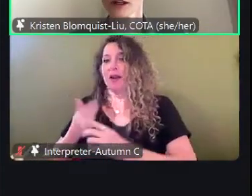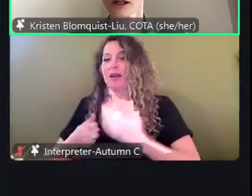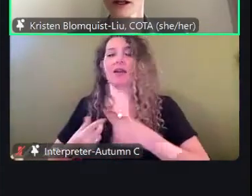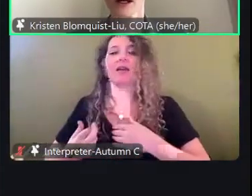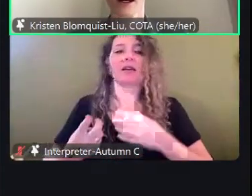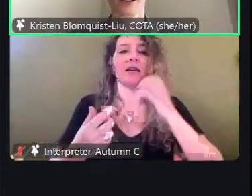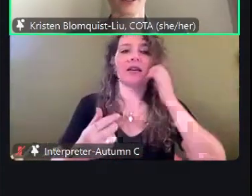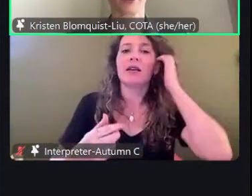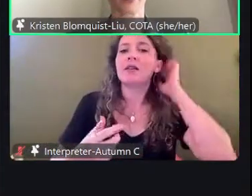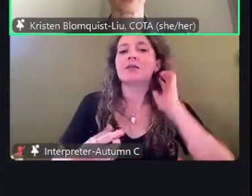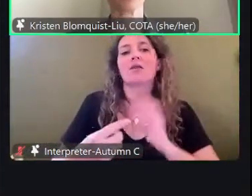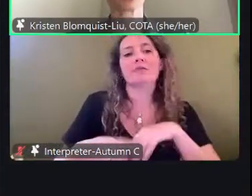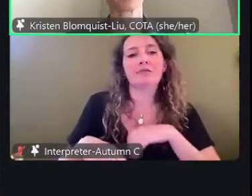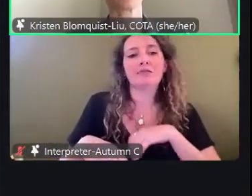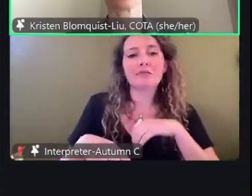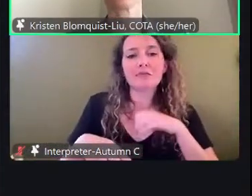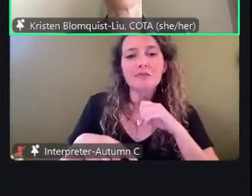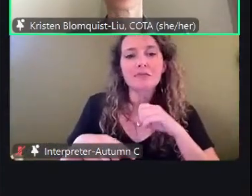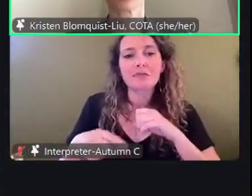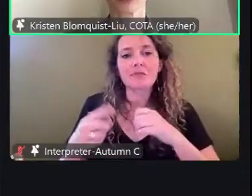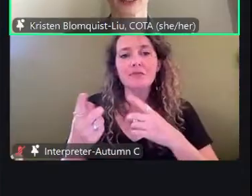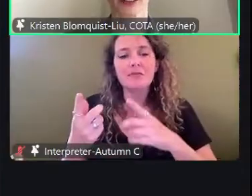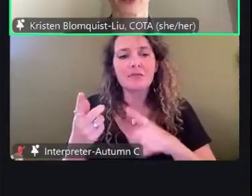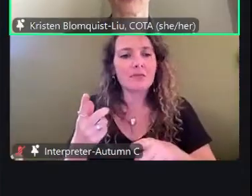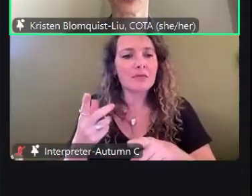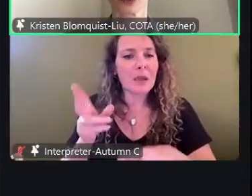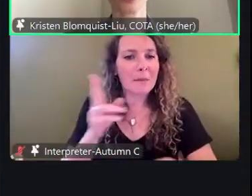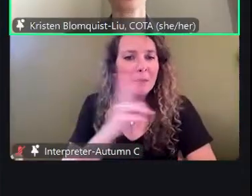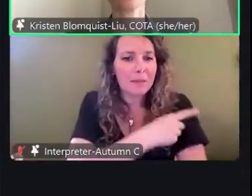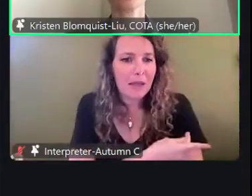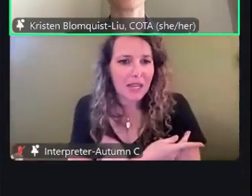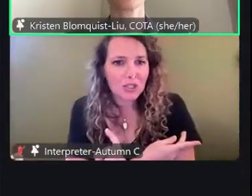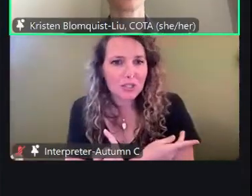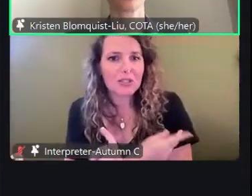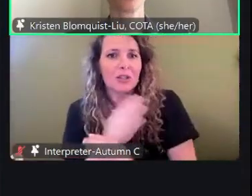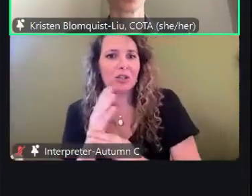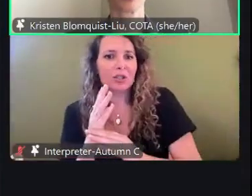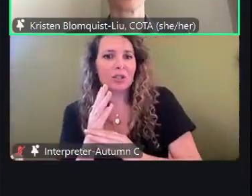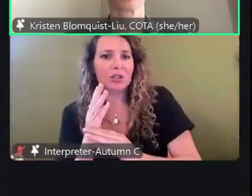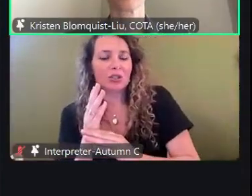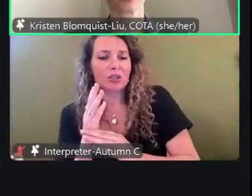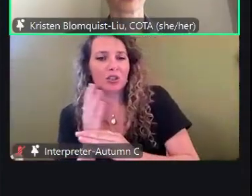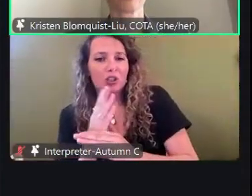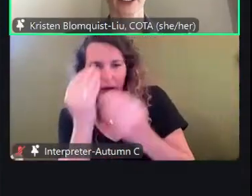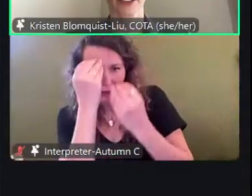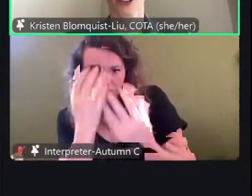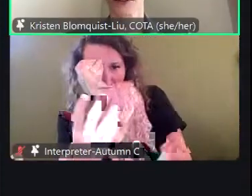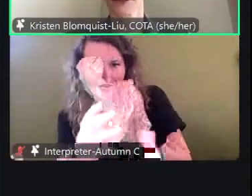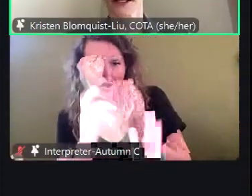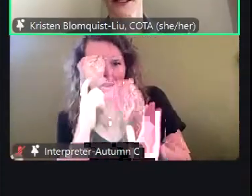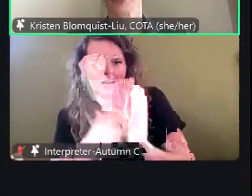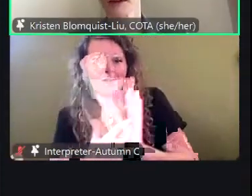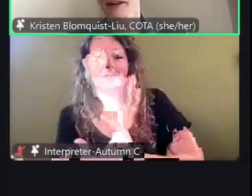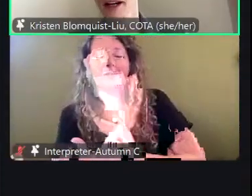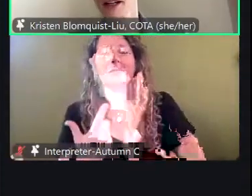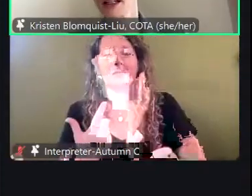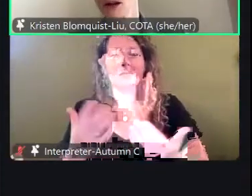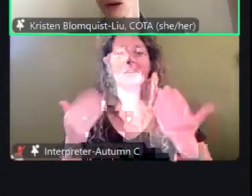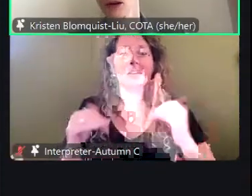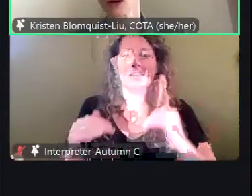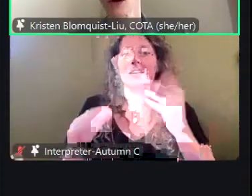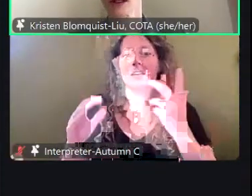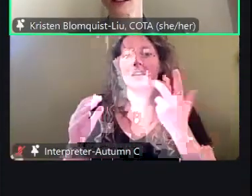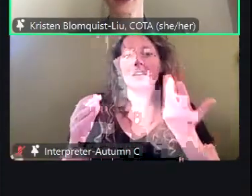identity. And it was found that only 40% of physicians were very confident that they could